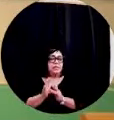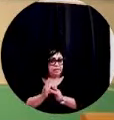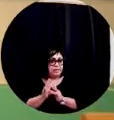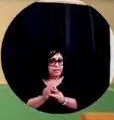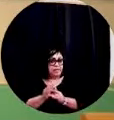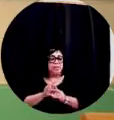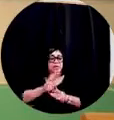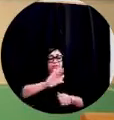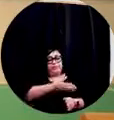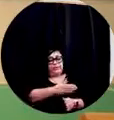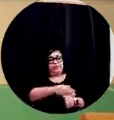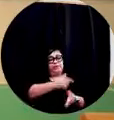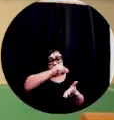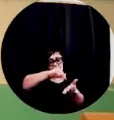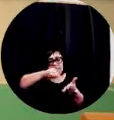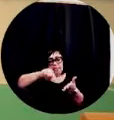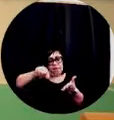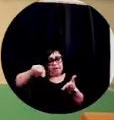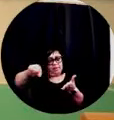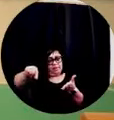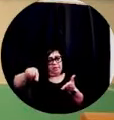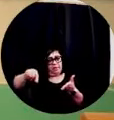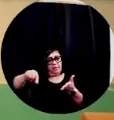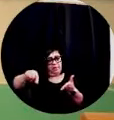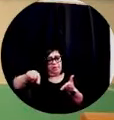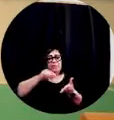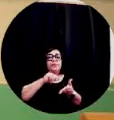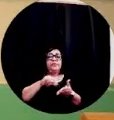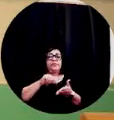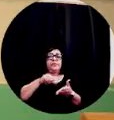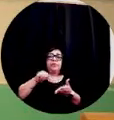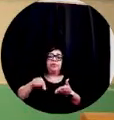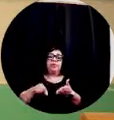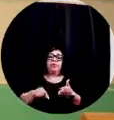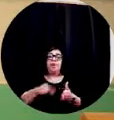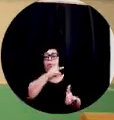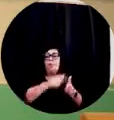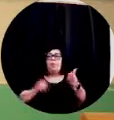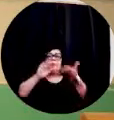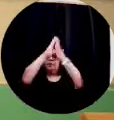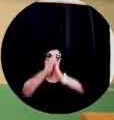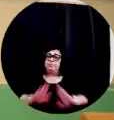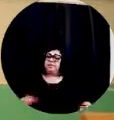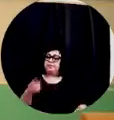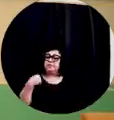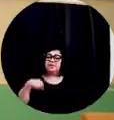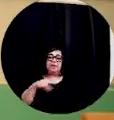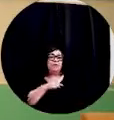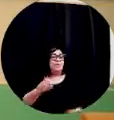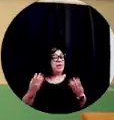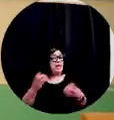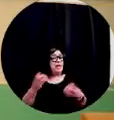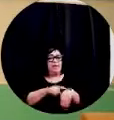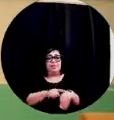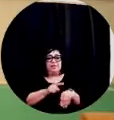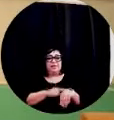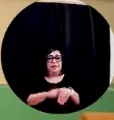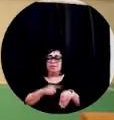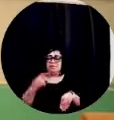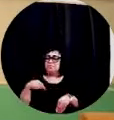songwriter penned, "Oh, what peace we often forfeit, and oh, what needless